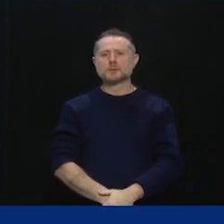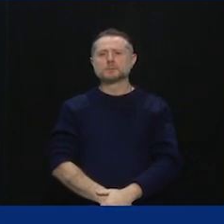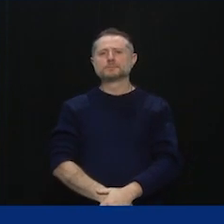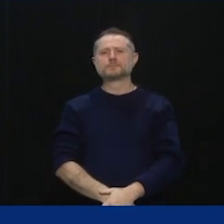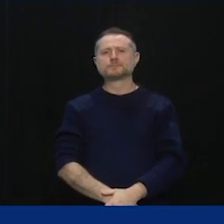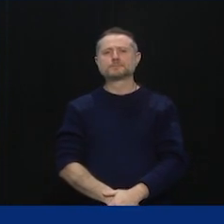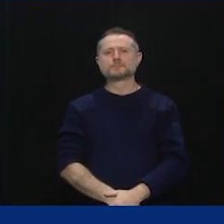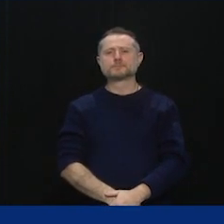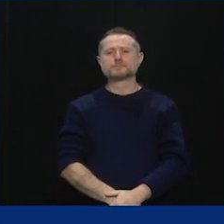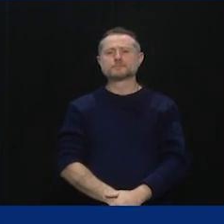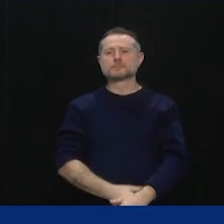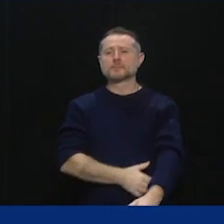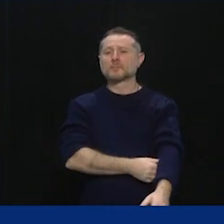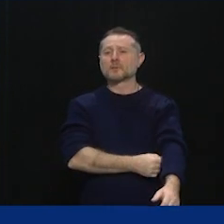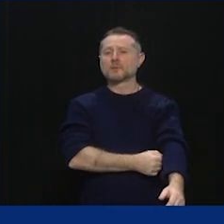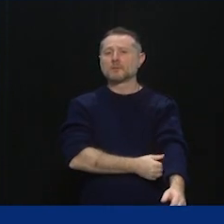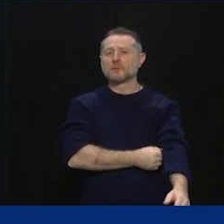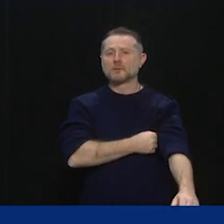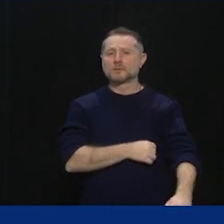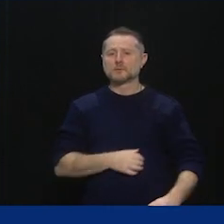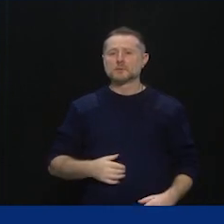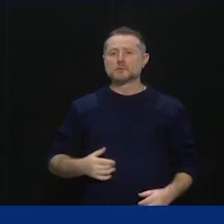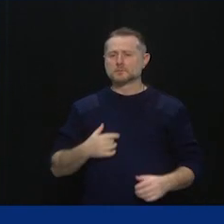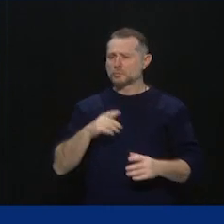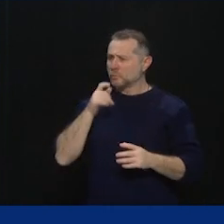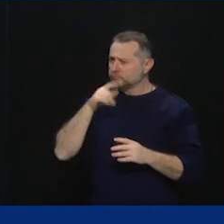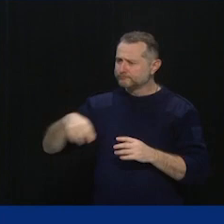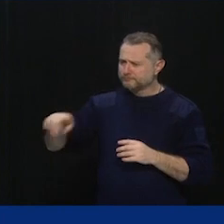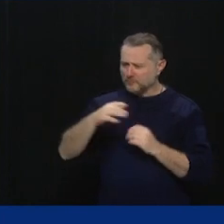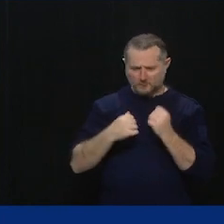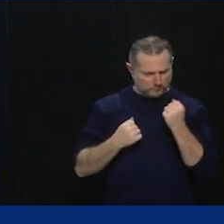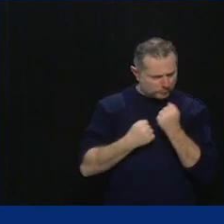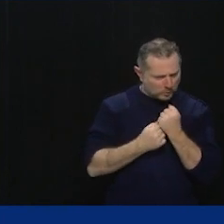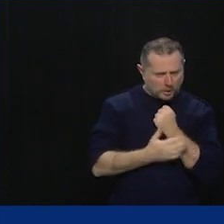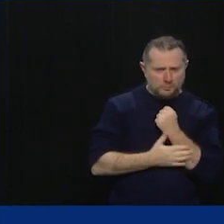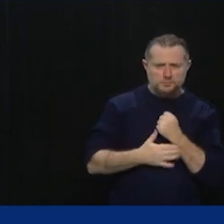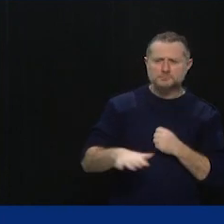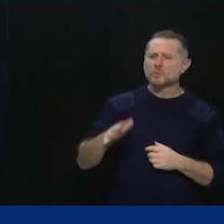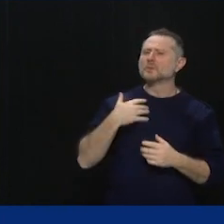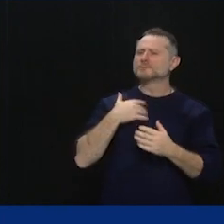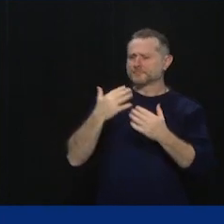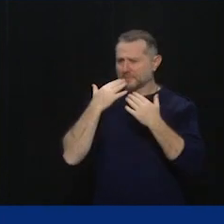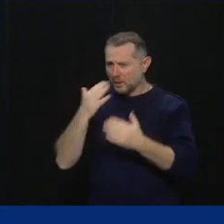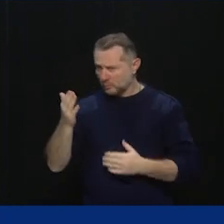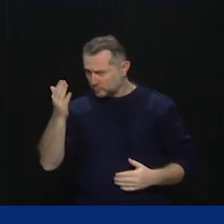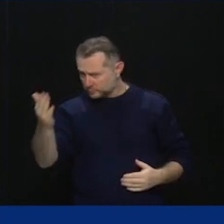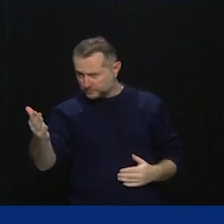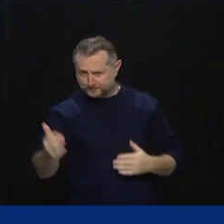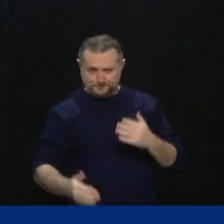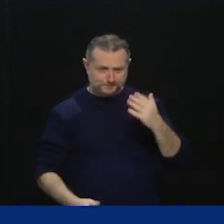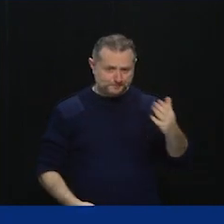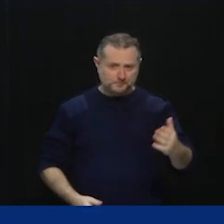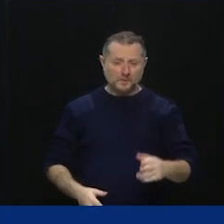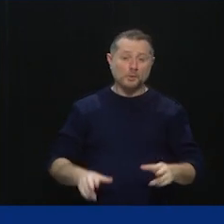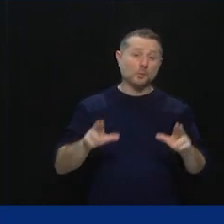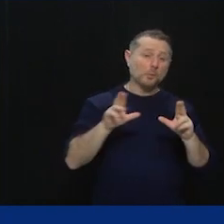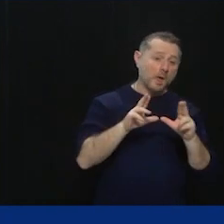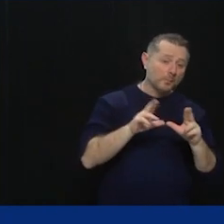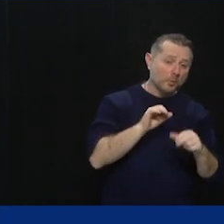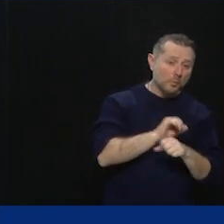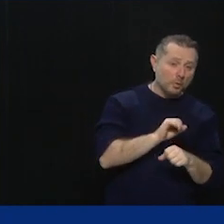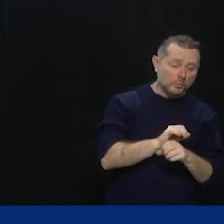To our county executive, who has been so supportive, thank you. To Labor, to all my